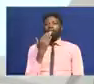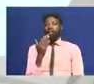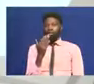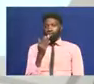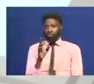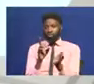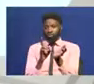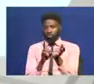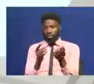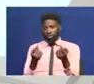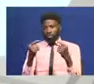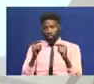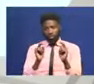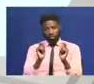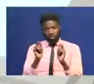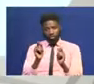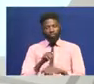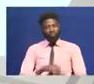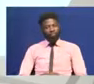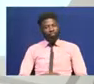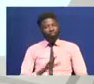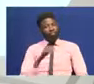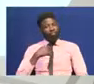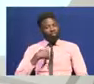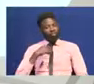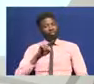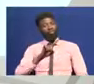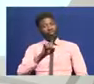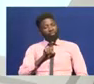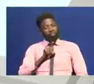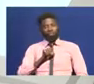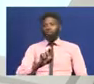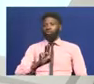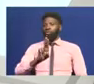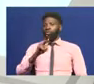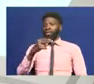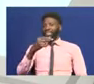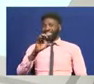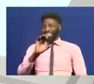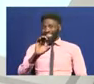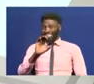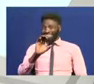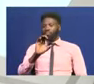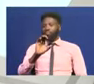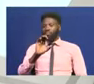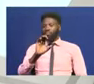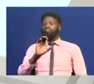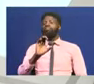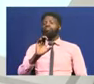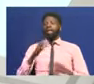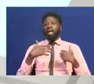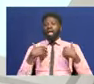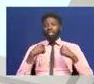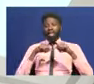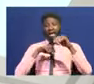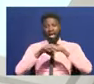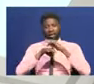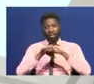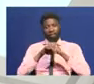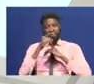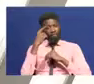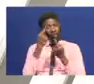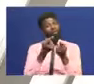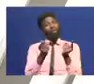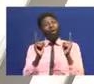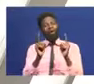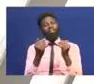for joining us here. Where are we in terms of implementation of UHC? Well, UHC, as you know, has got three facets. It's